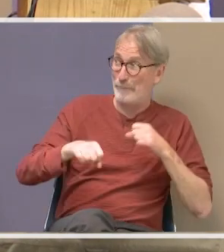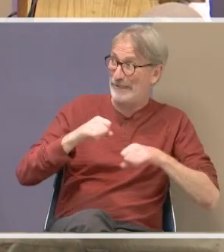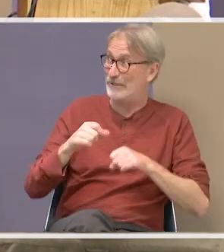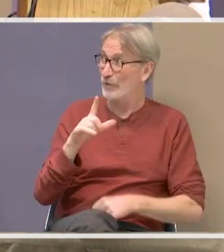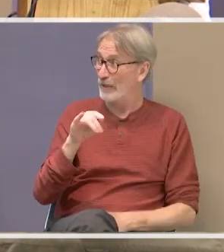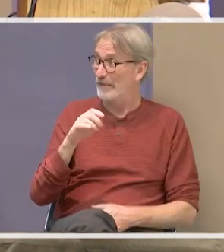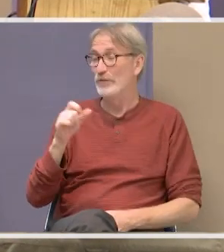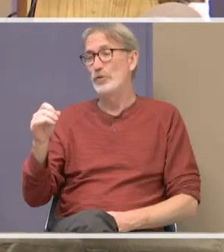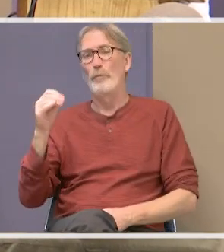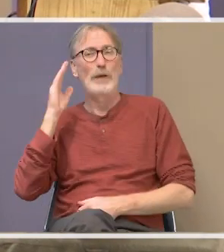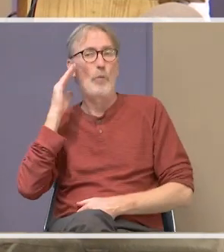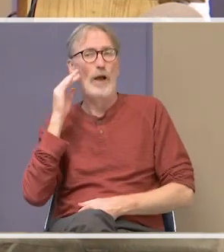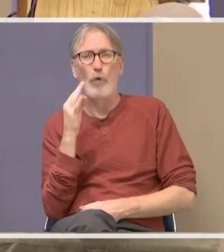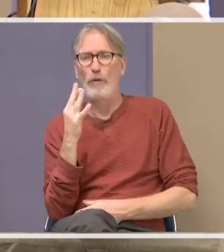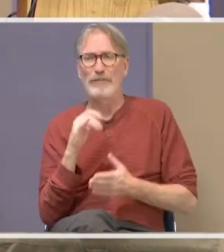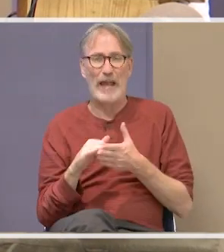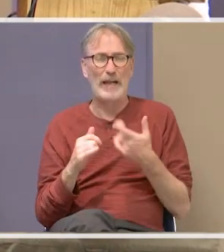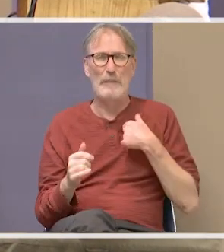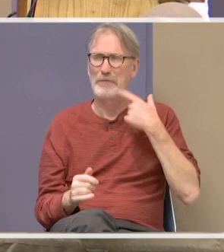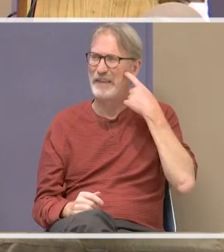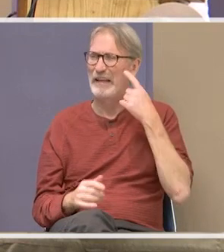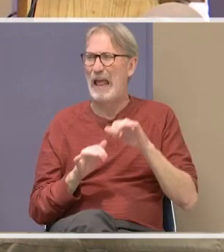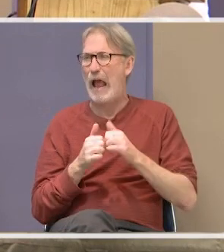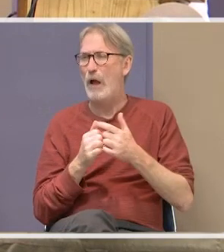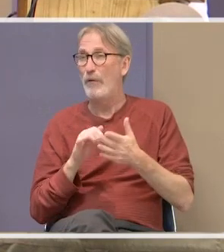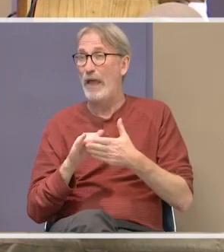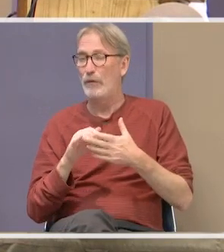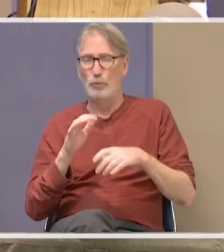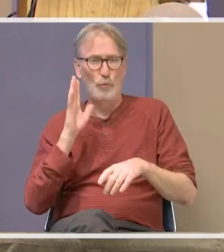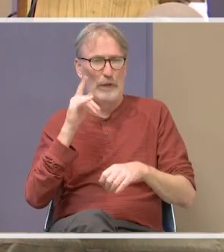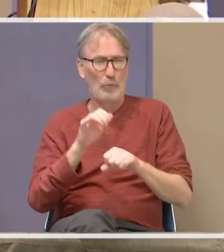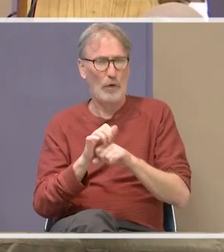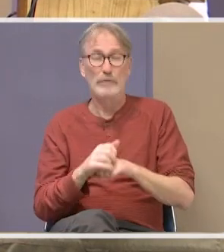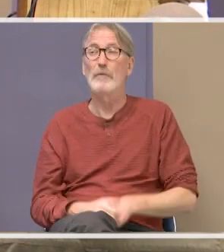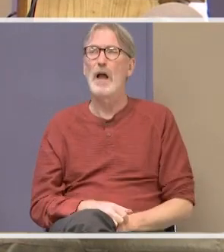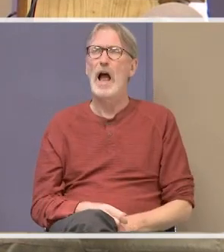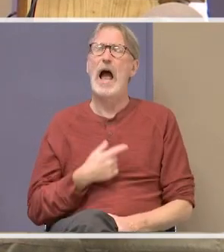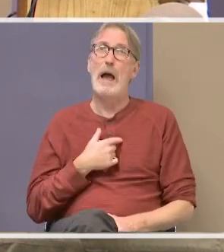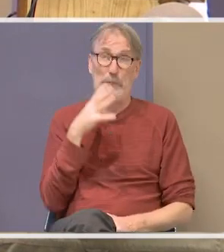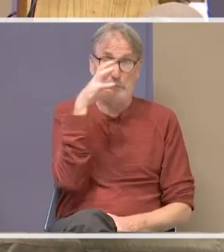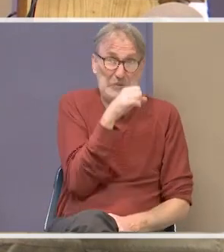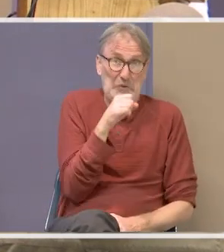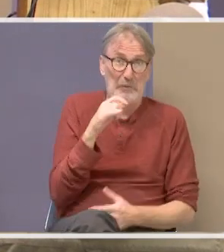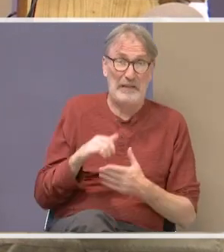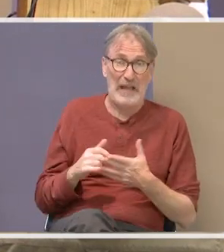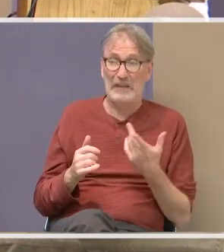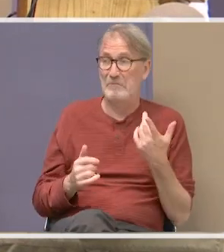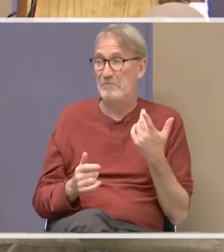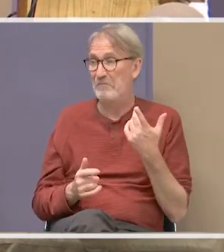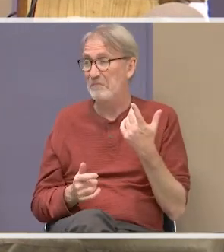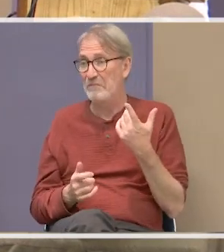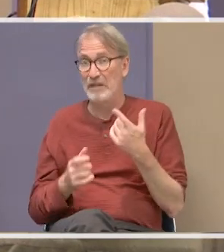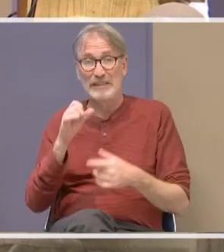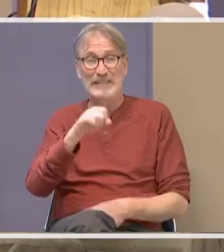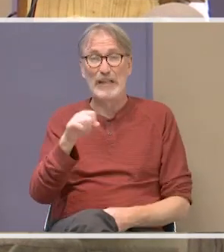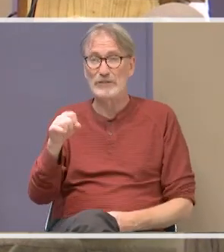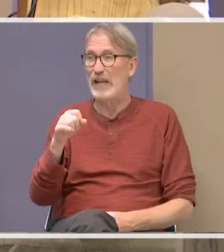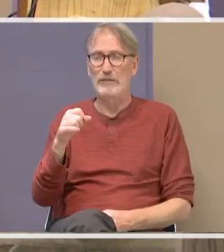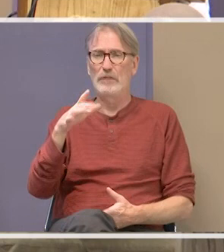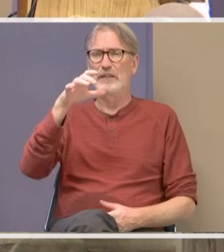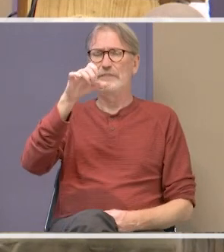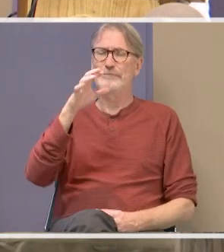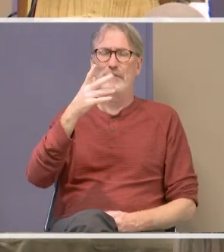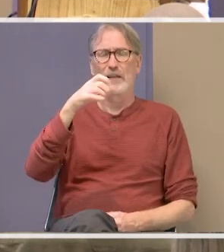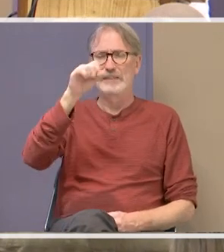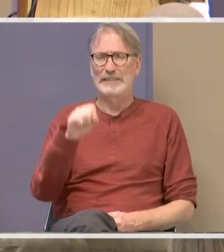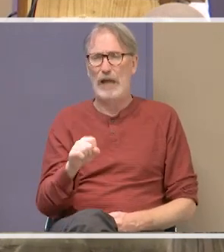be cognizant of that, thinking about how that works. I'm presuming on the south side of this,